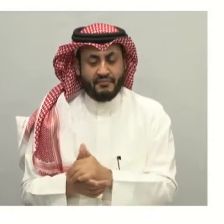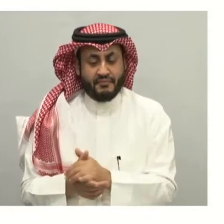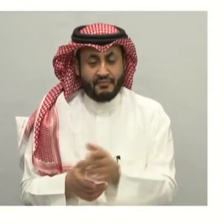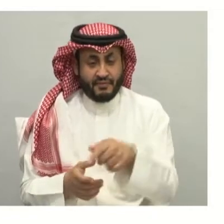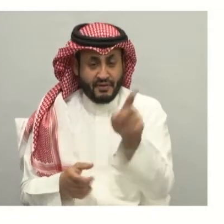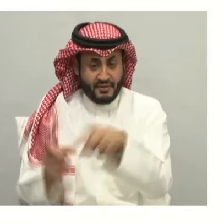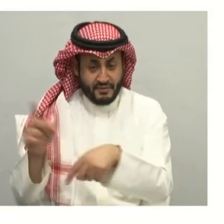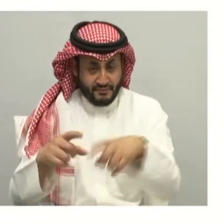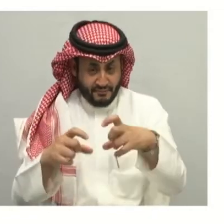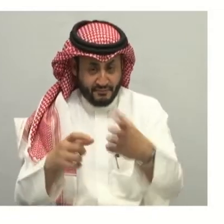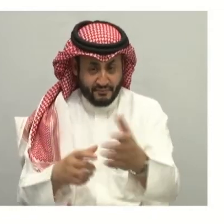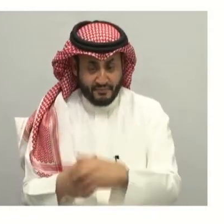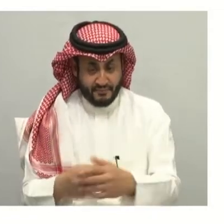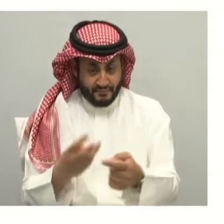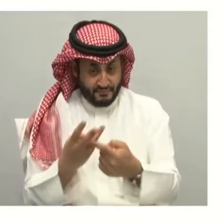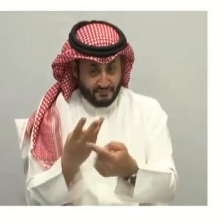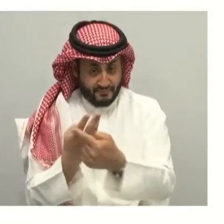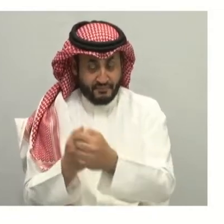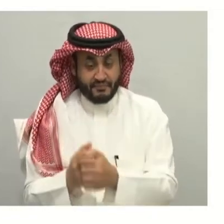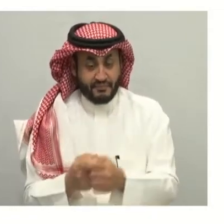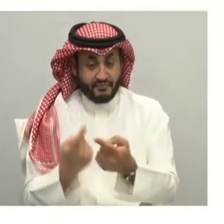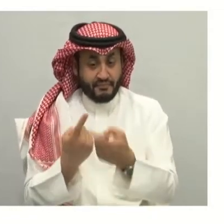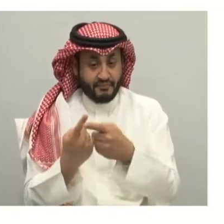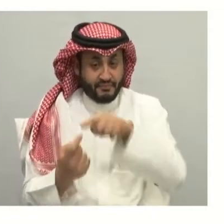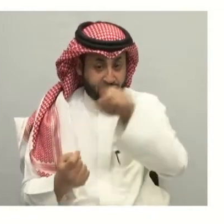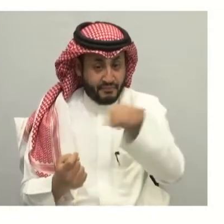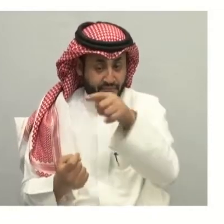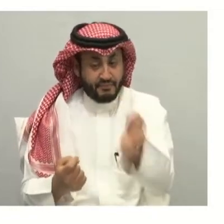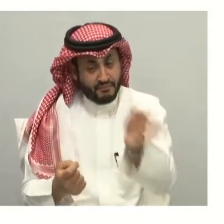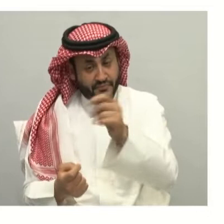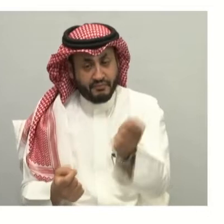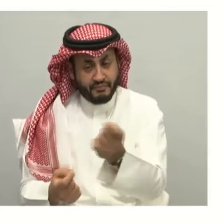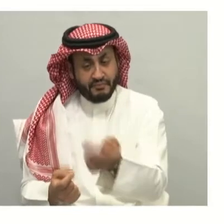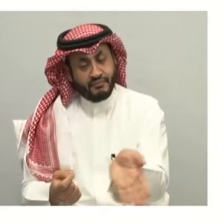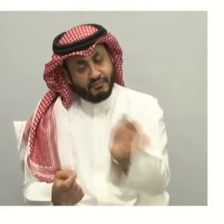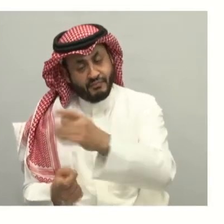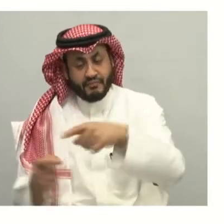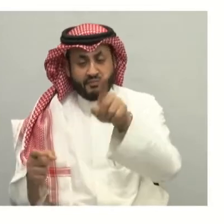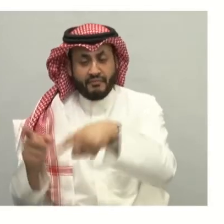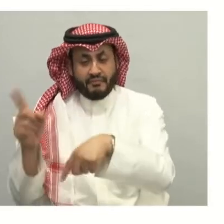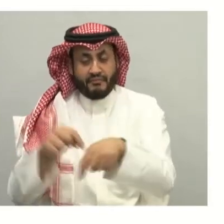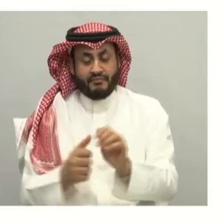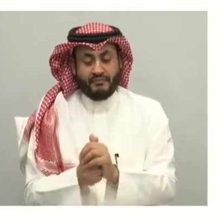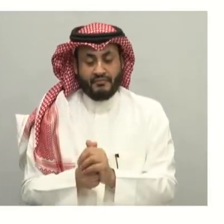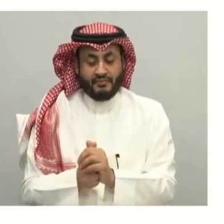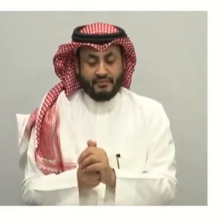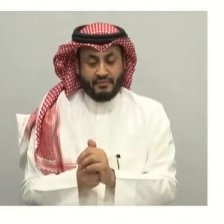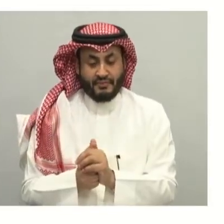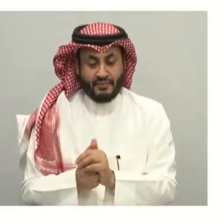match with a picture. So you will circle the right word and match the word with a